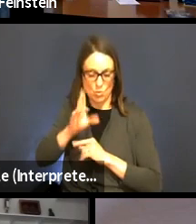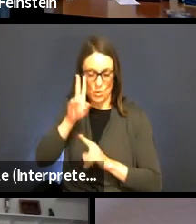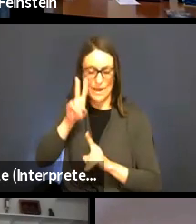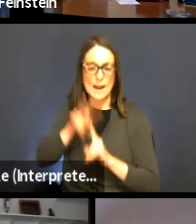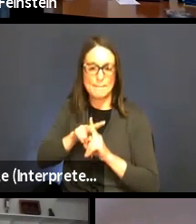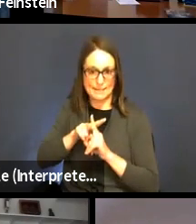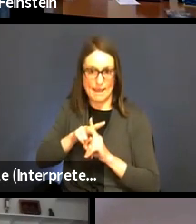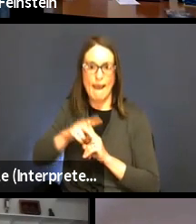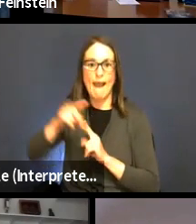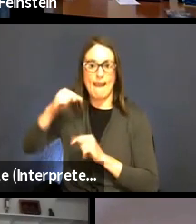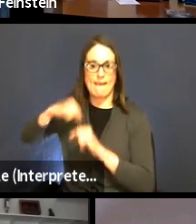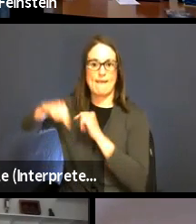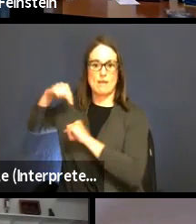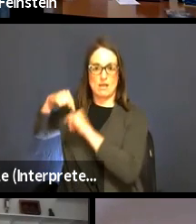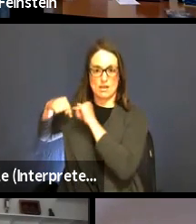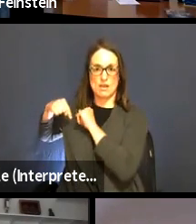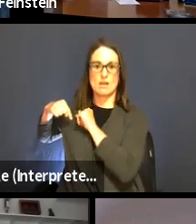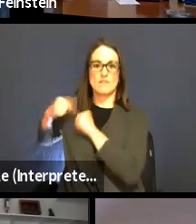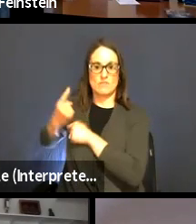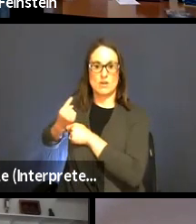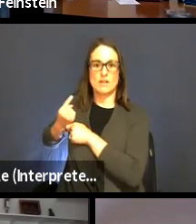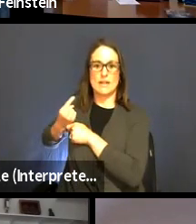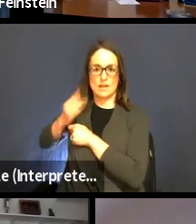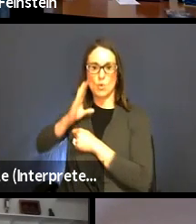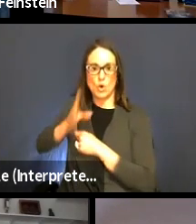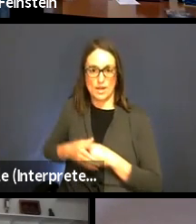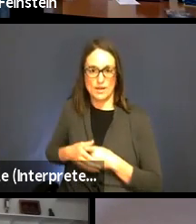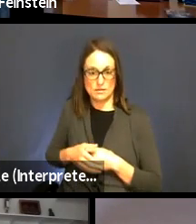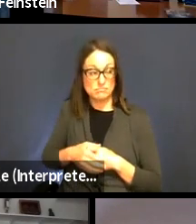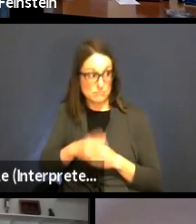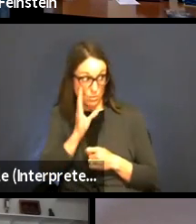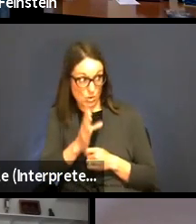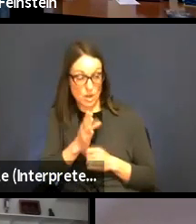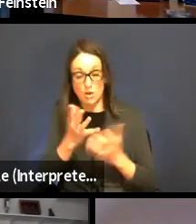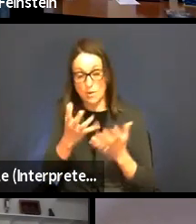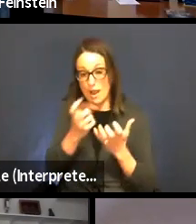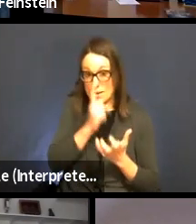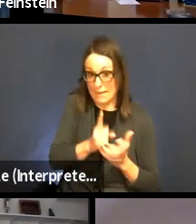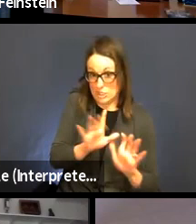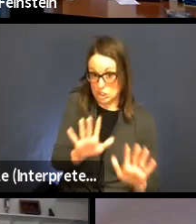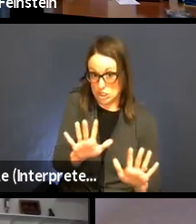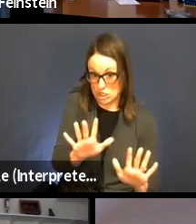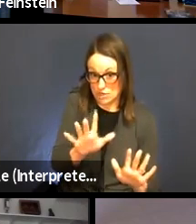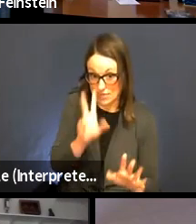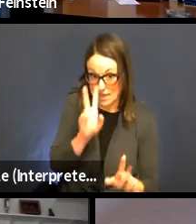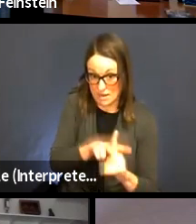It does. Yeah. Okay. I just want to make sure.